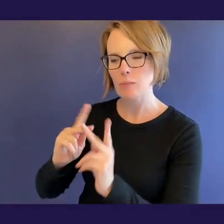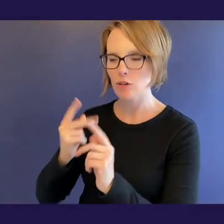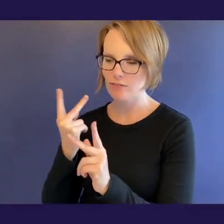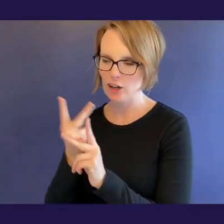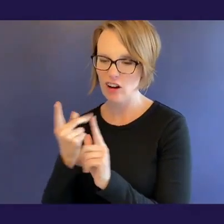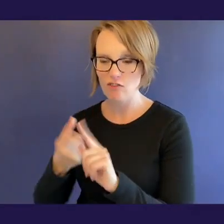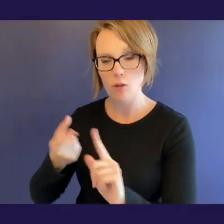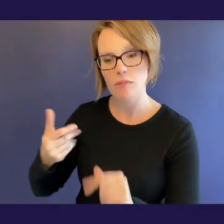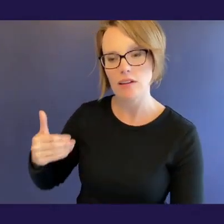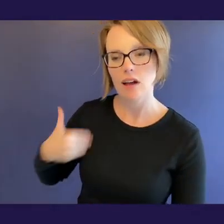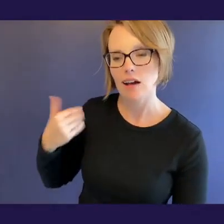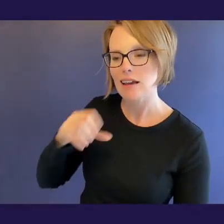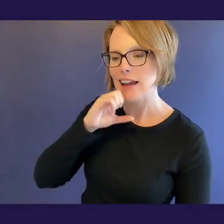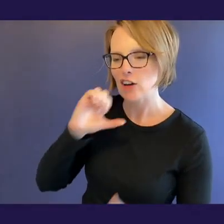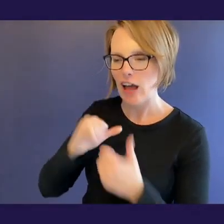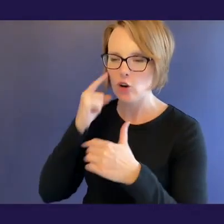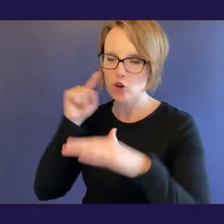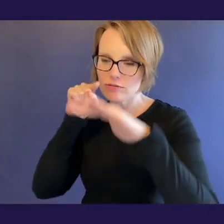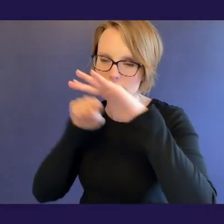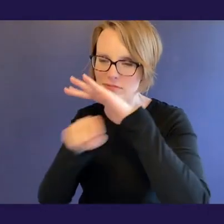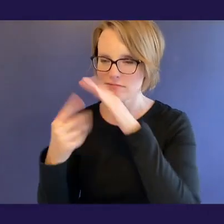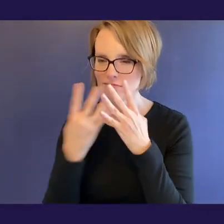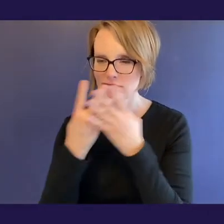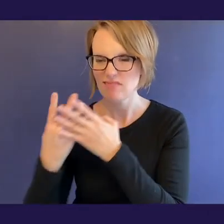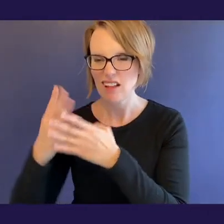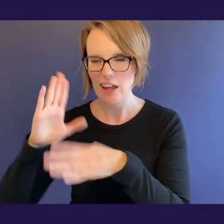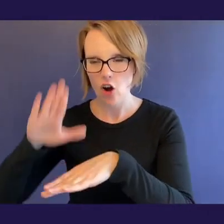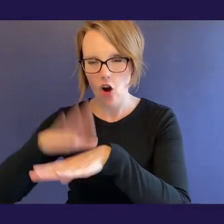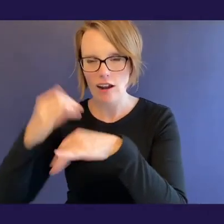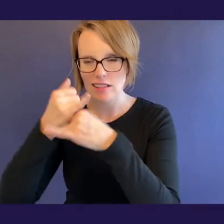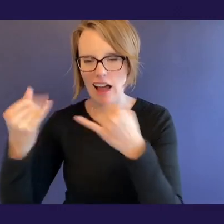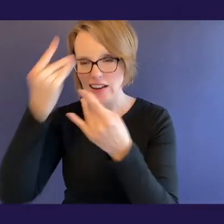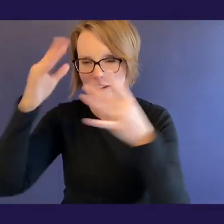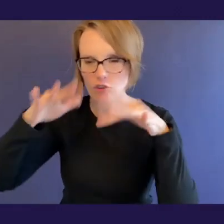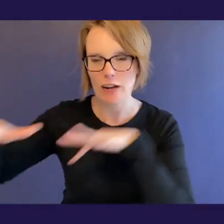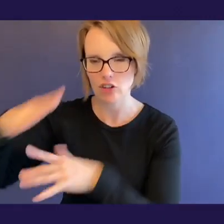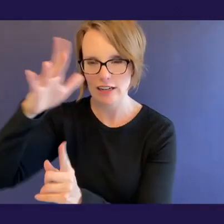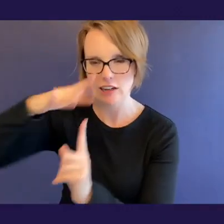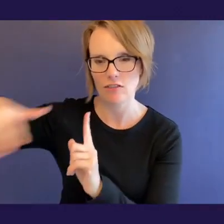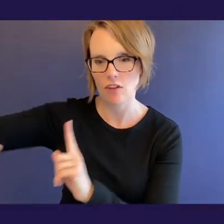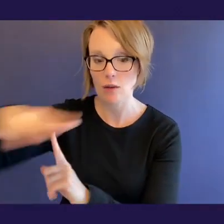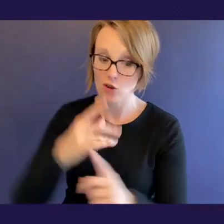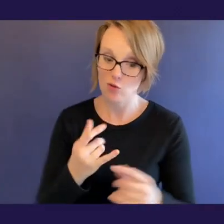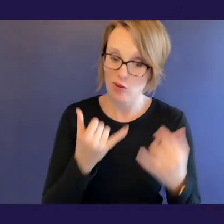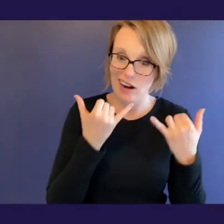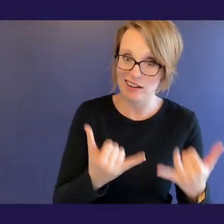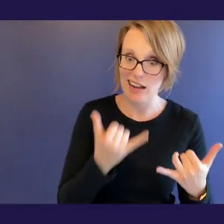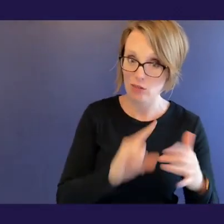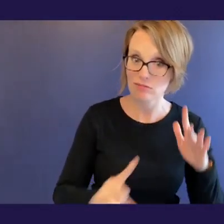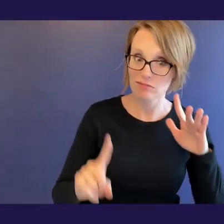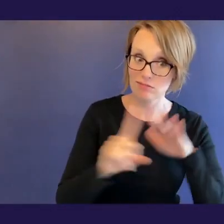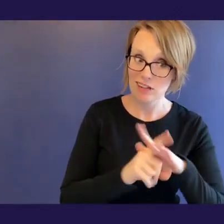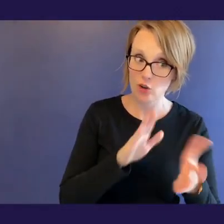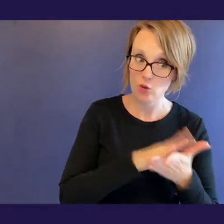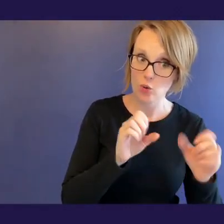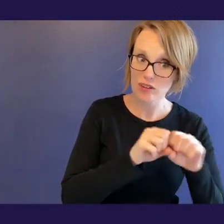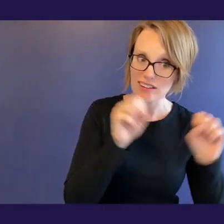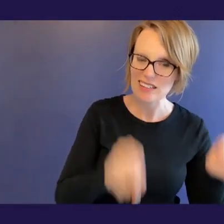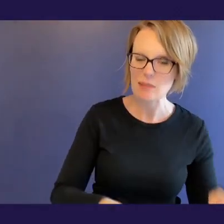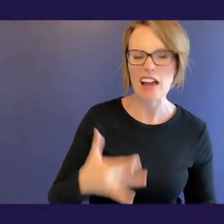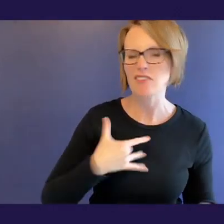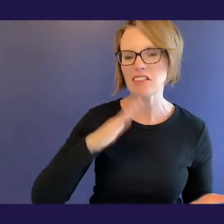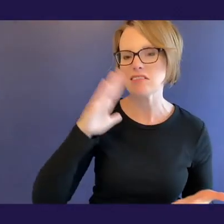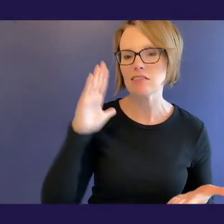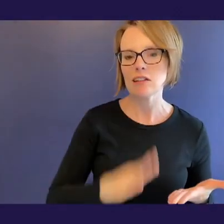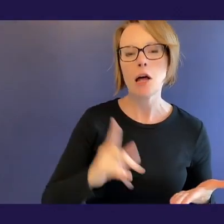systematically being taught in our education system, but it's something that is going to come up for all generations kind of moving forward. So I